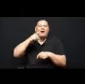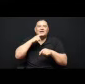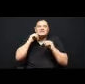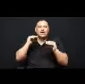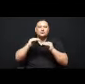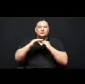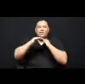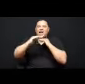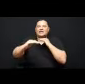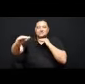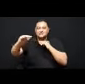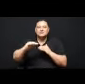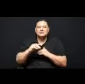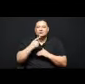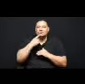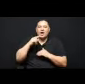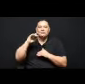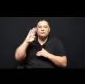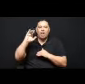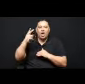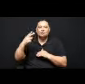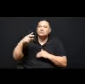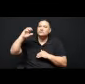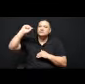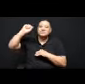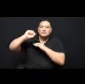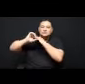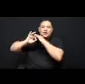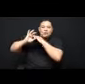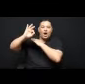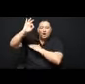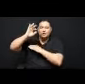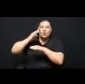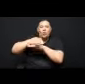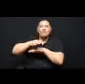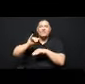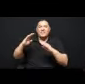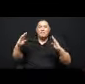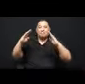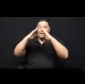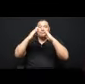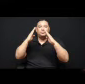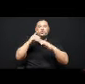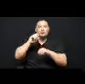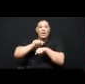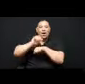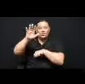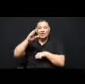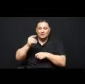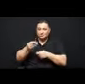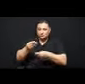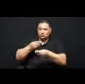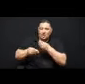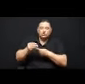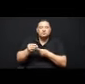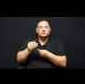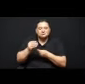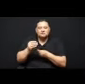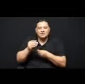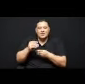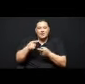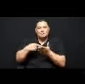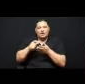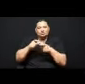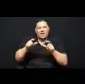sunrise, over the peak of Blue Mountain, and exchange their paychecks at the Double S for an open tab